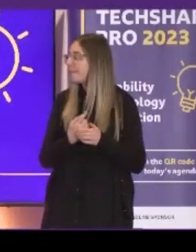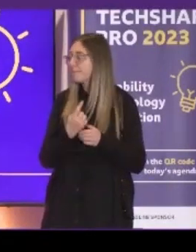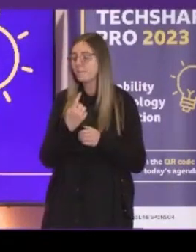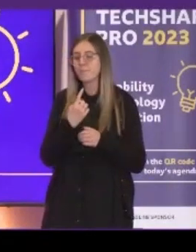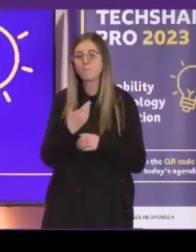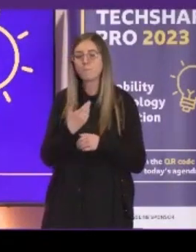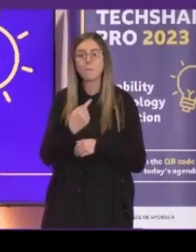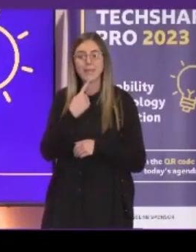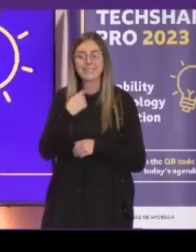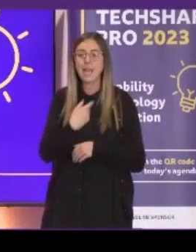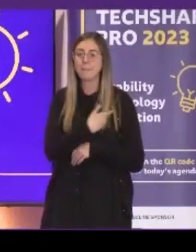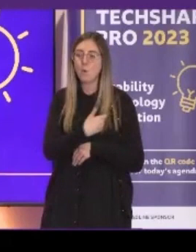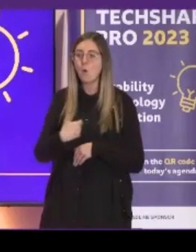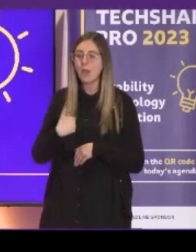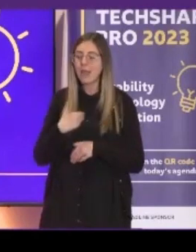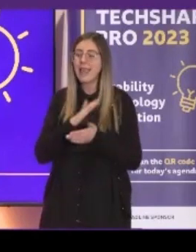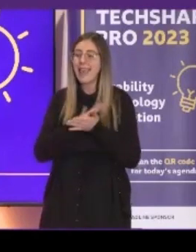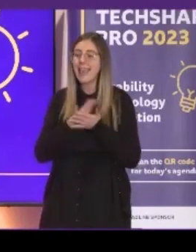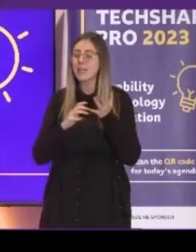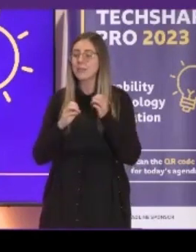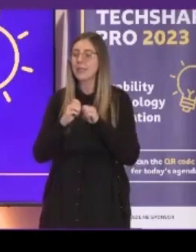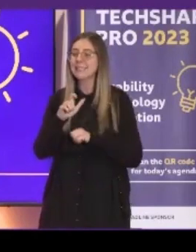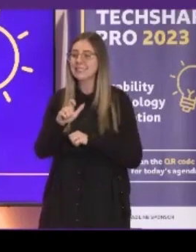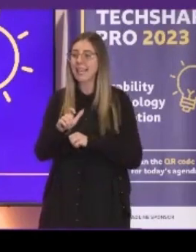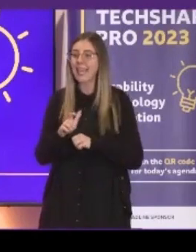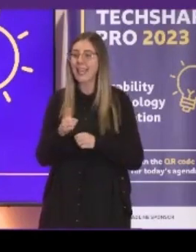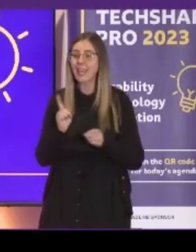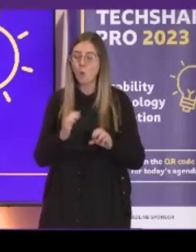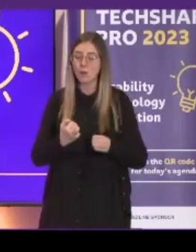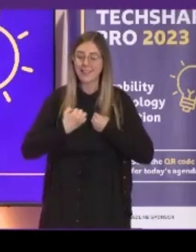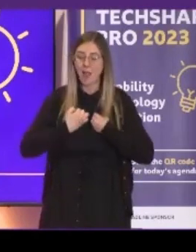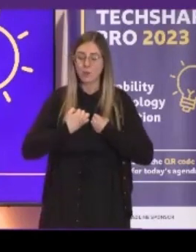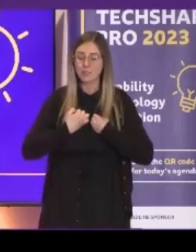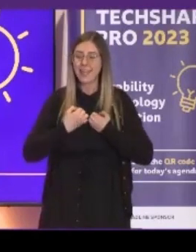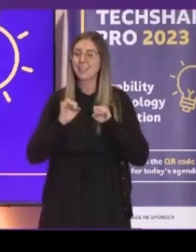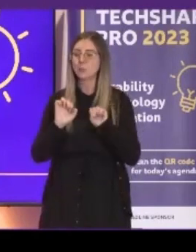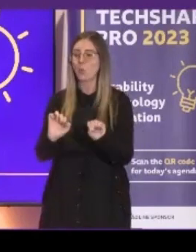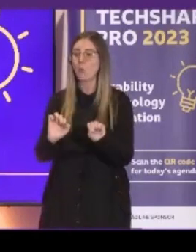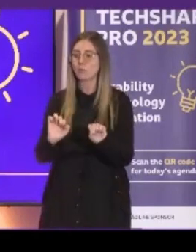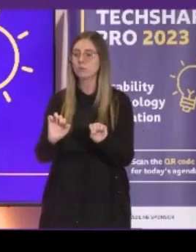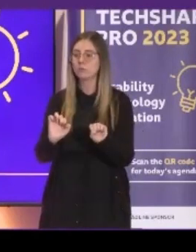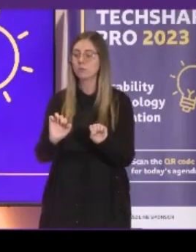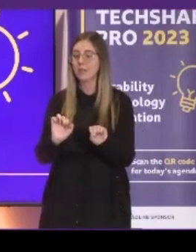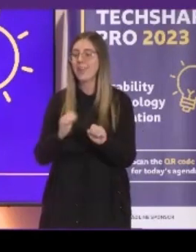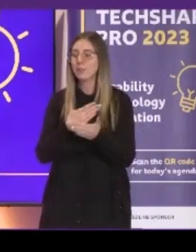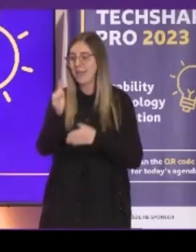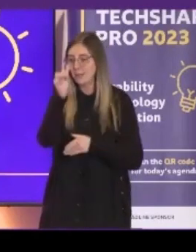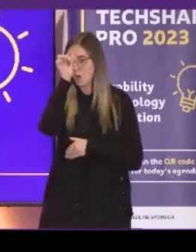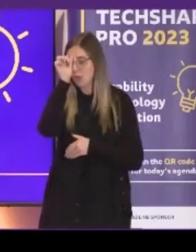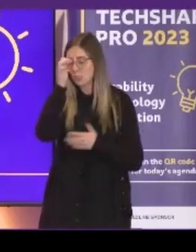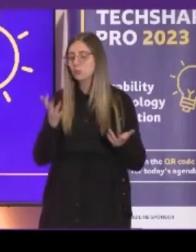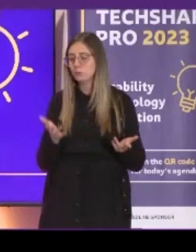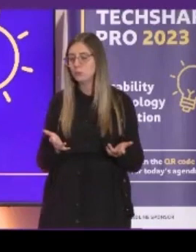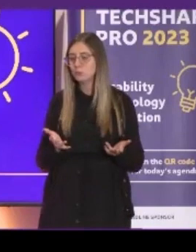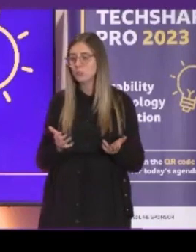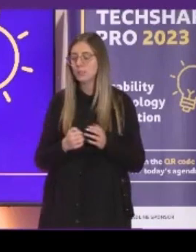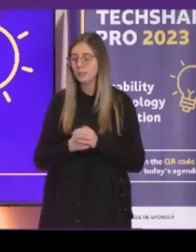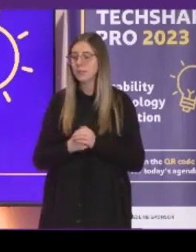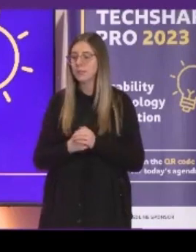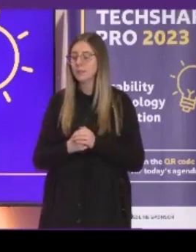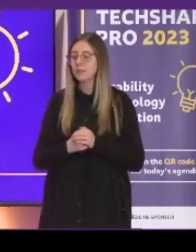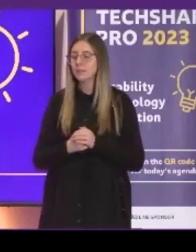morning session, which is what HSBC is yours in terms of knowledge and sharing. Kineo put a number of our